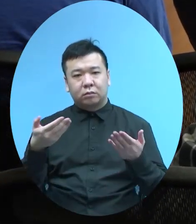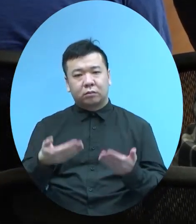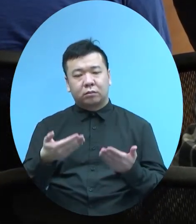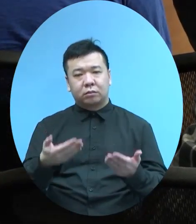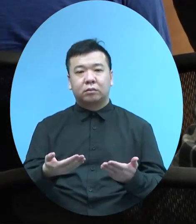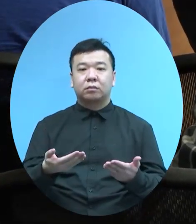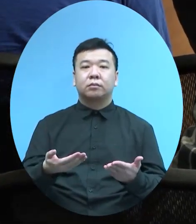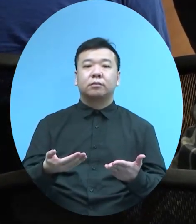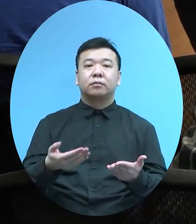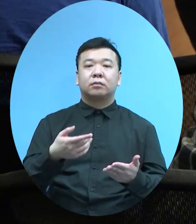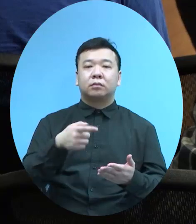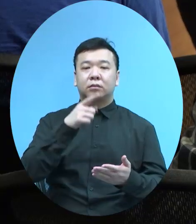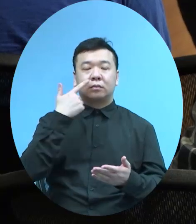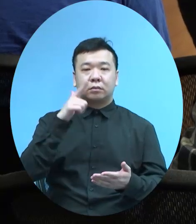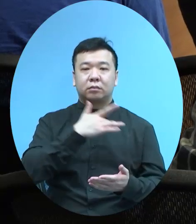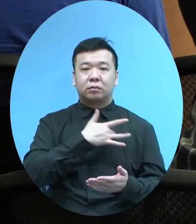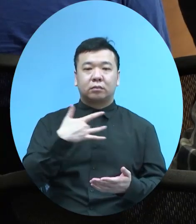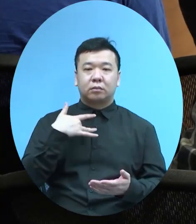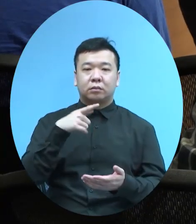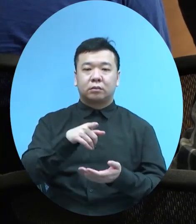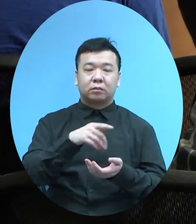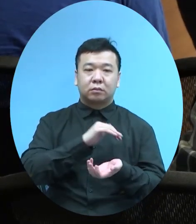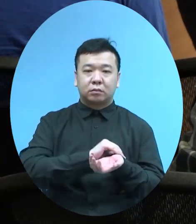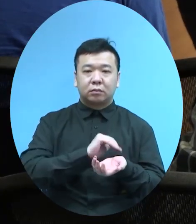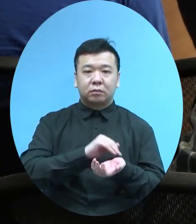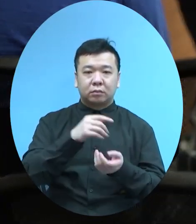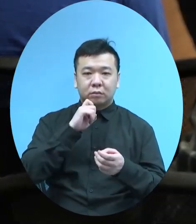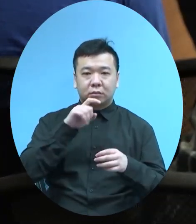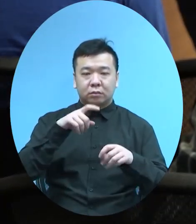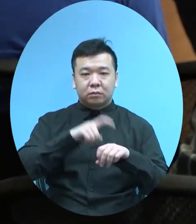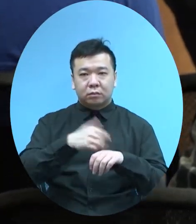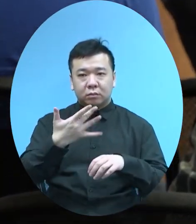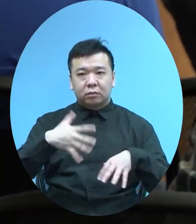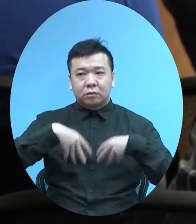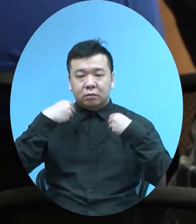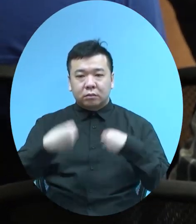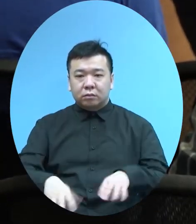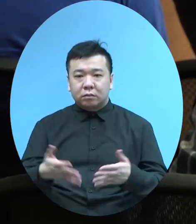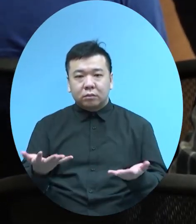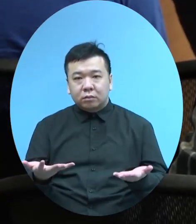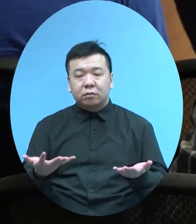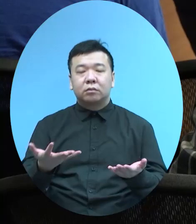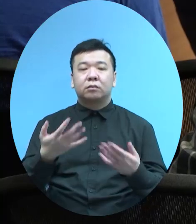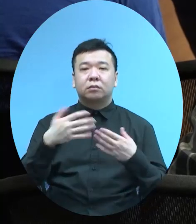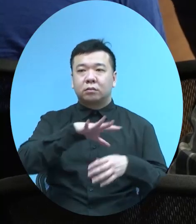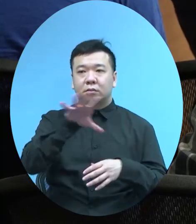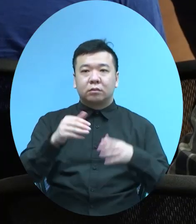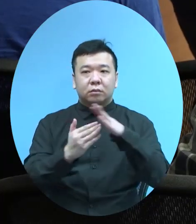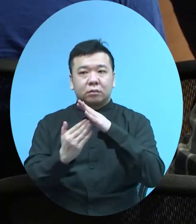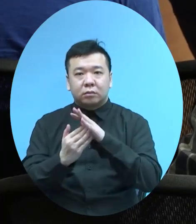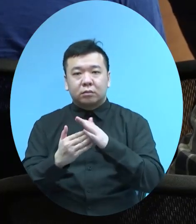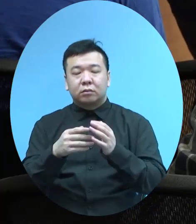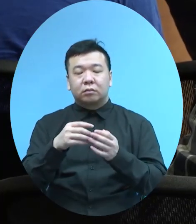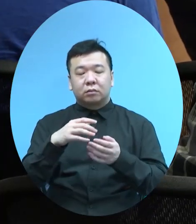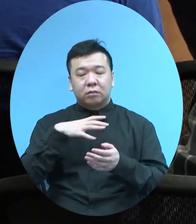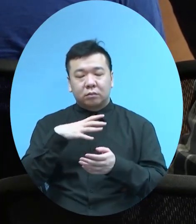for the outbreak to die out? And thirdly, there are reports suggesting that the hospital authority issued letters to those staff who